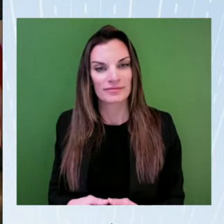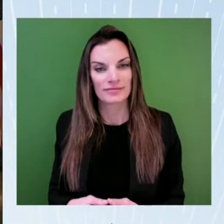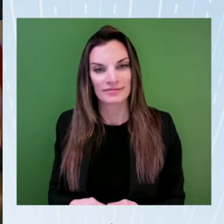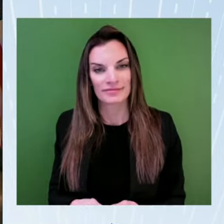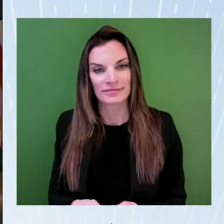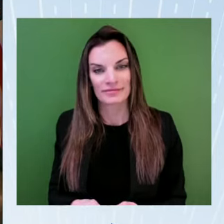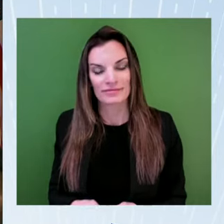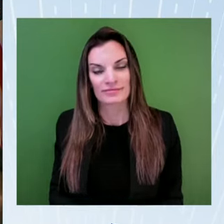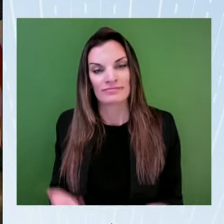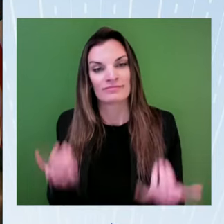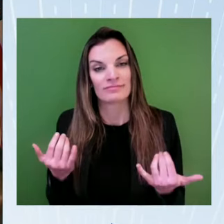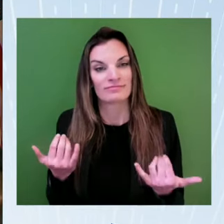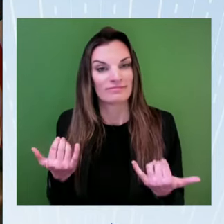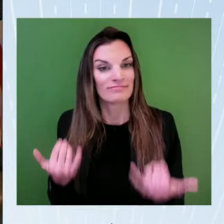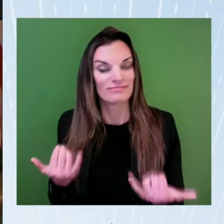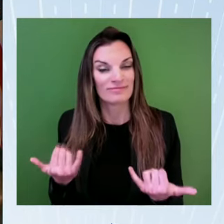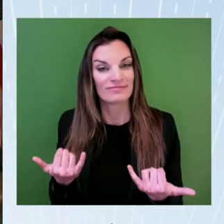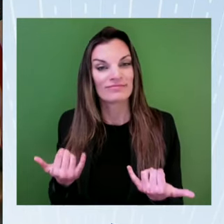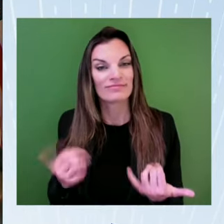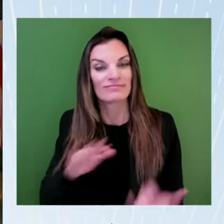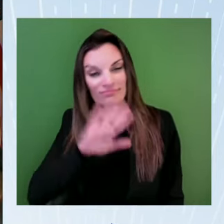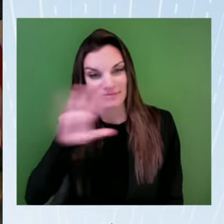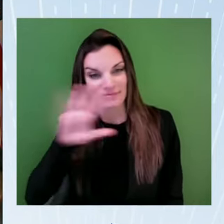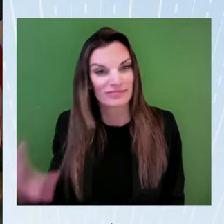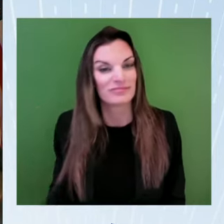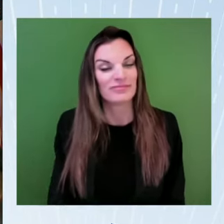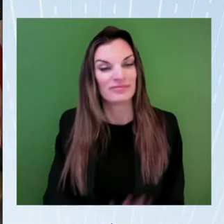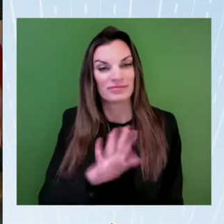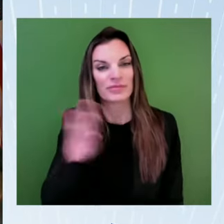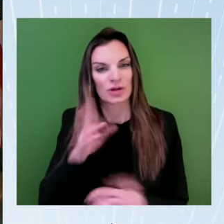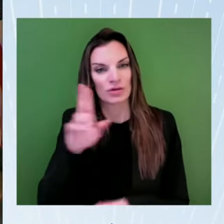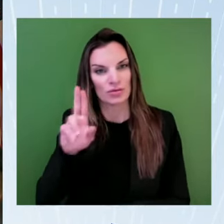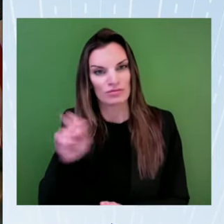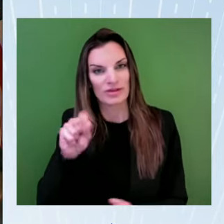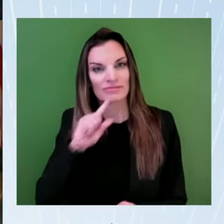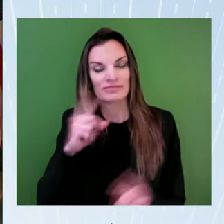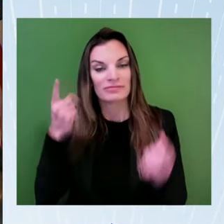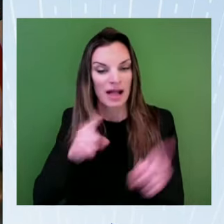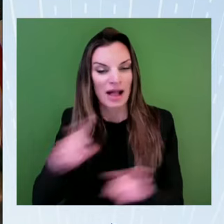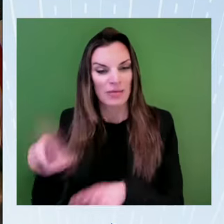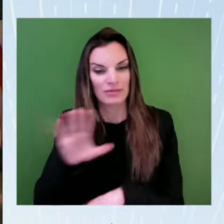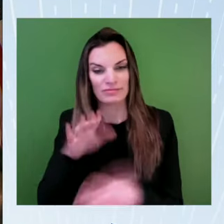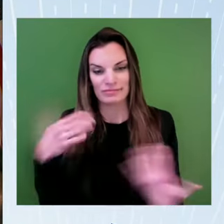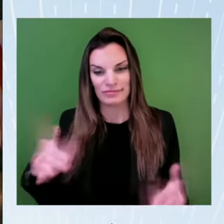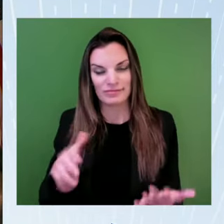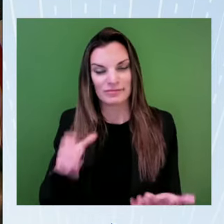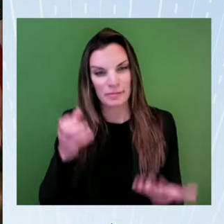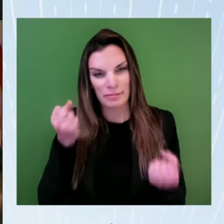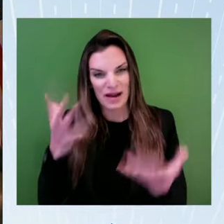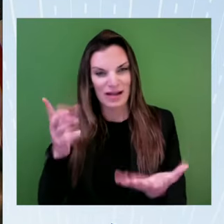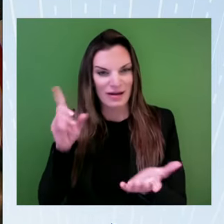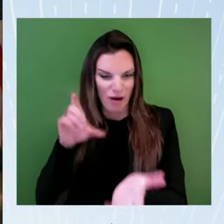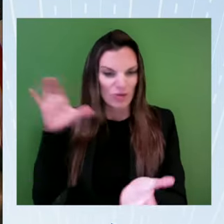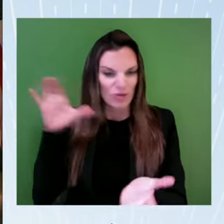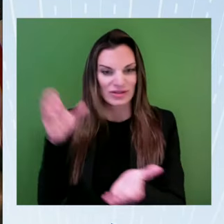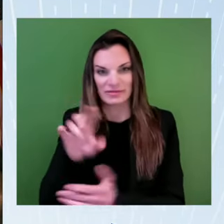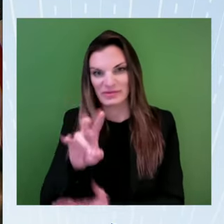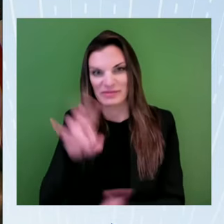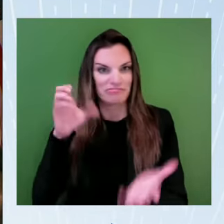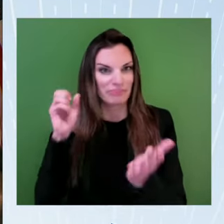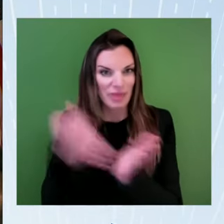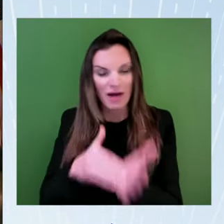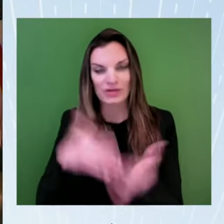experienced 107,000 drug overdose and poisonings in just 1 year's time, this change